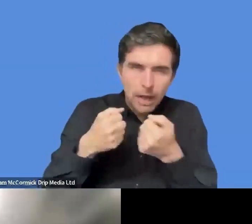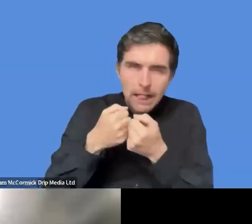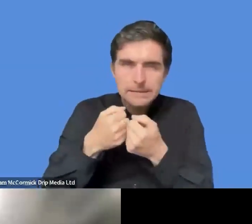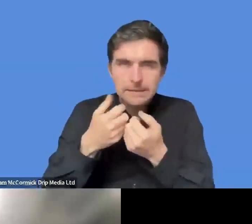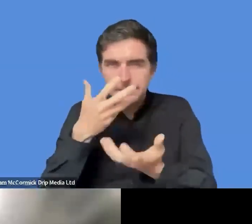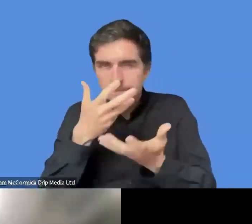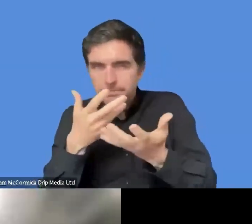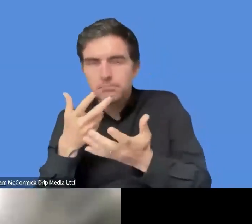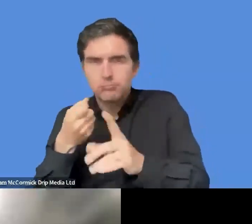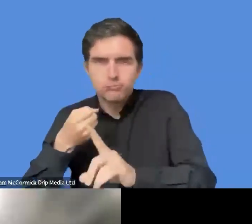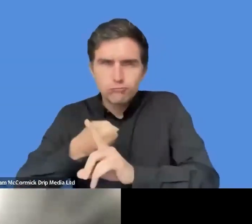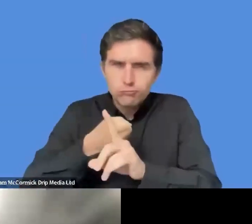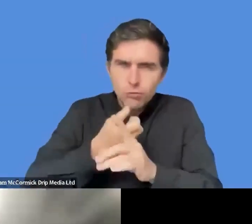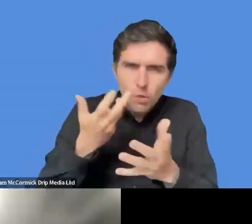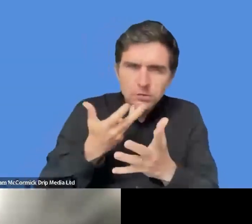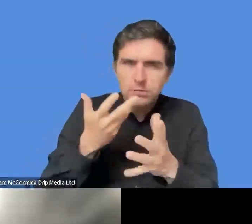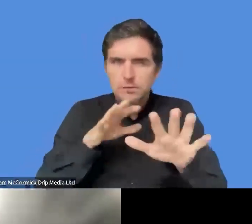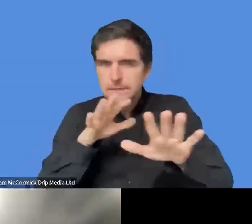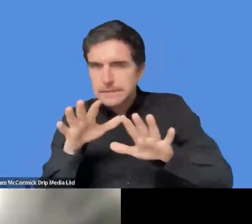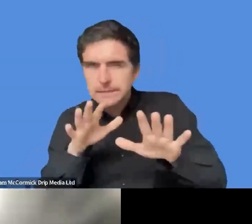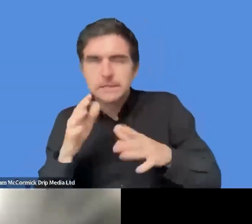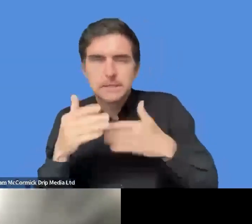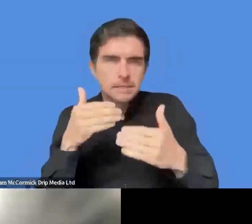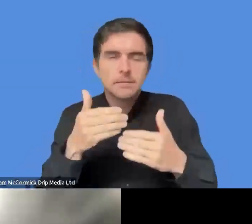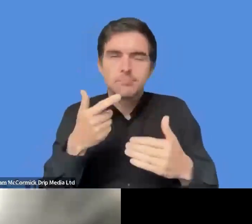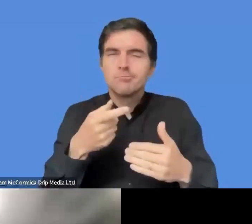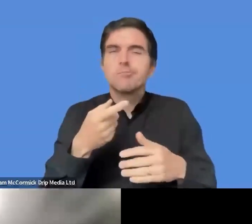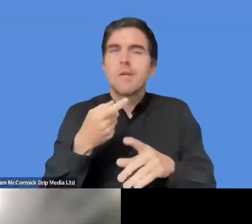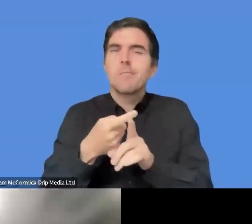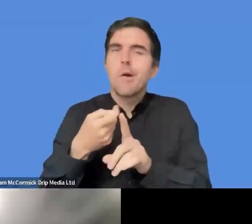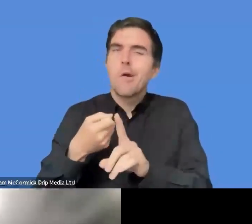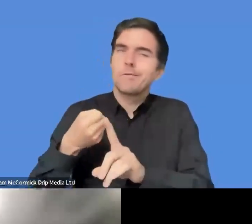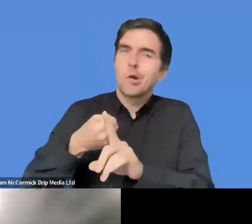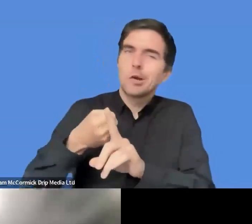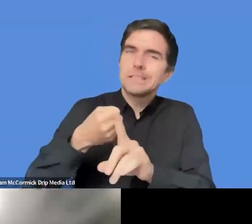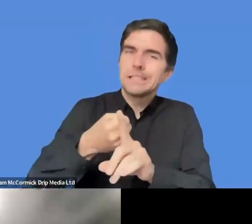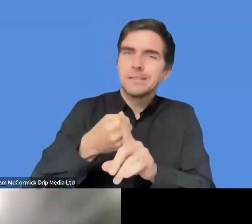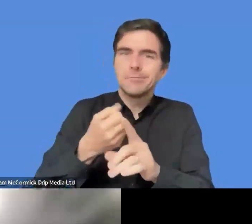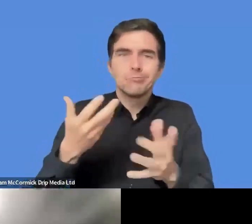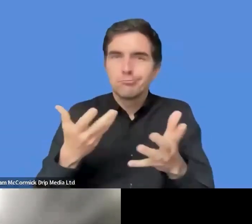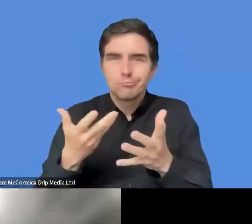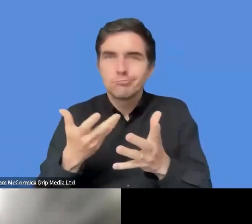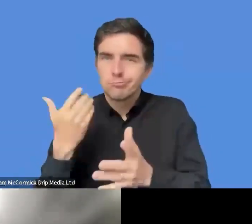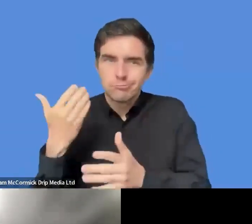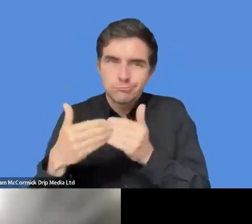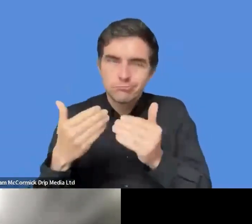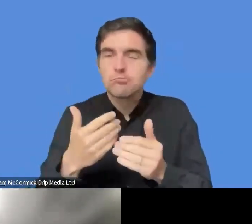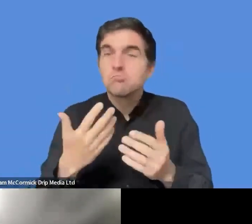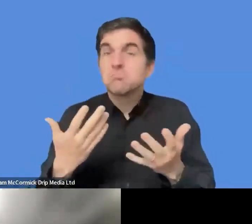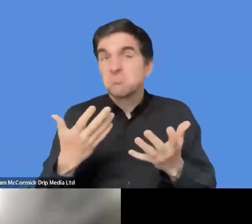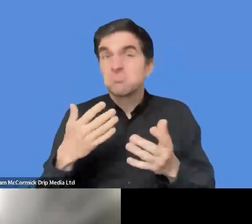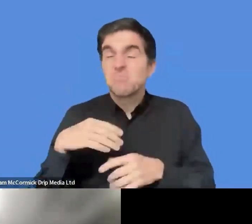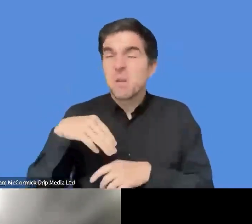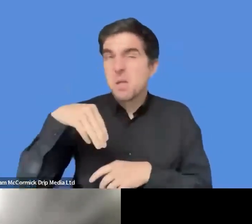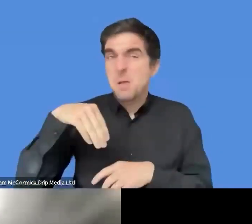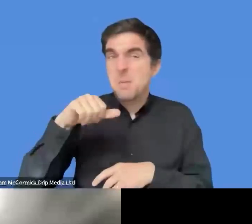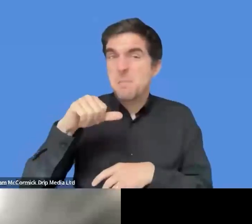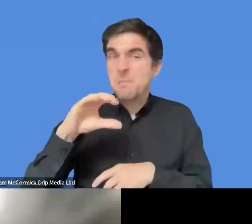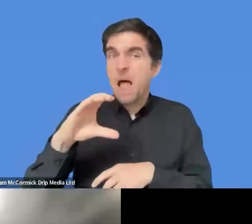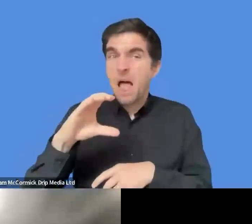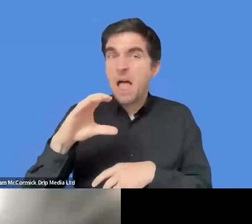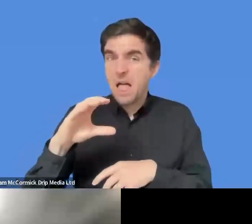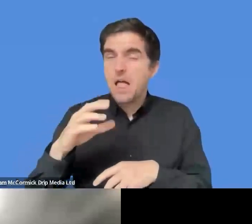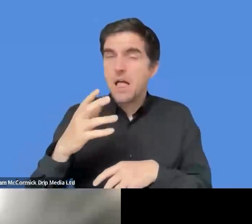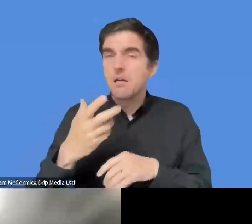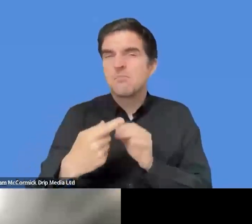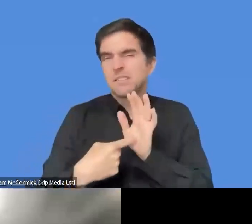the advocacy part, and also even on like mark days, like for example, Social Protection Week. Yes,